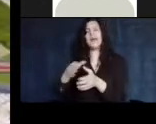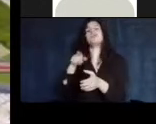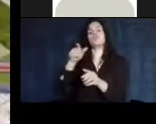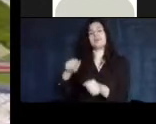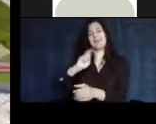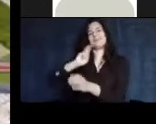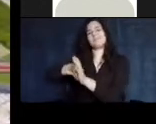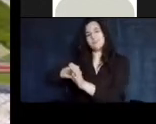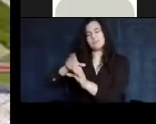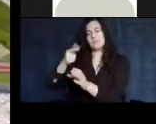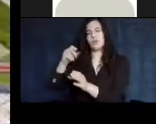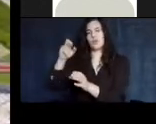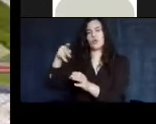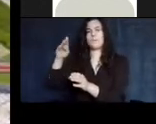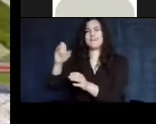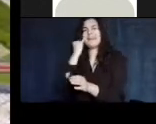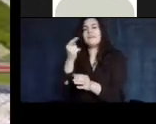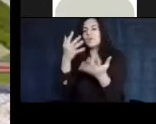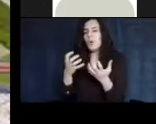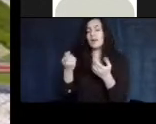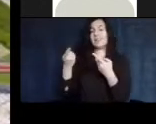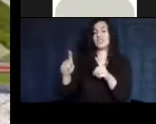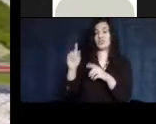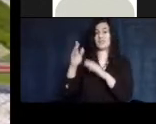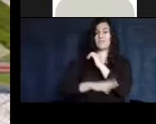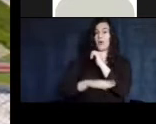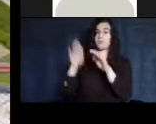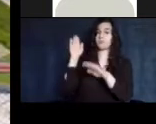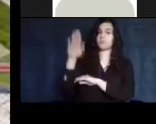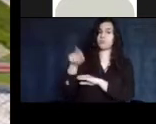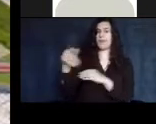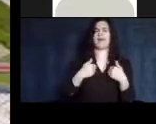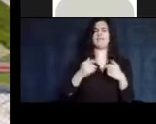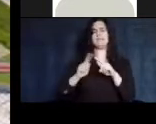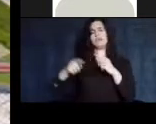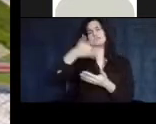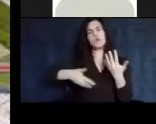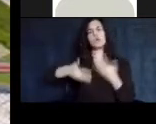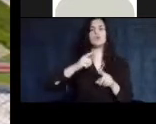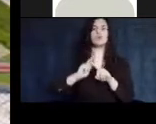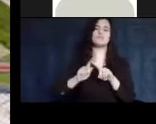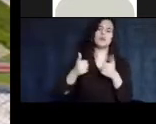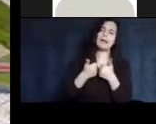playing games, different things like that. And then you can also sign up for our first year games.